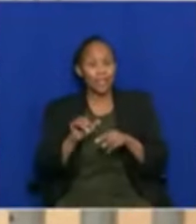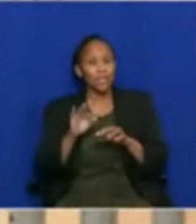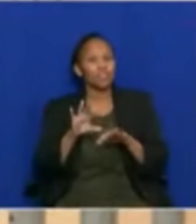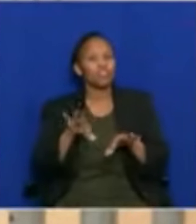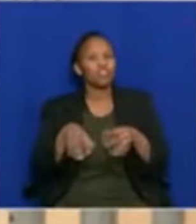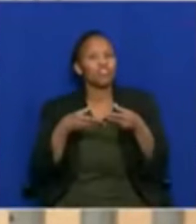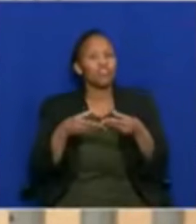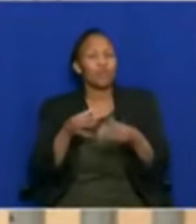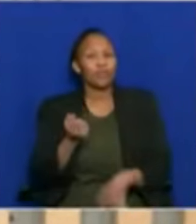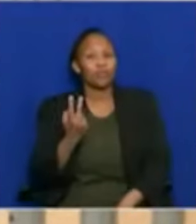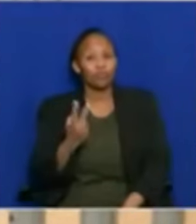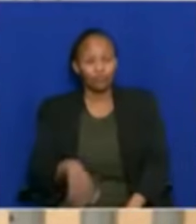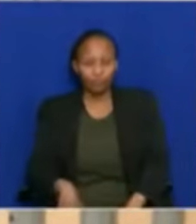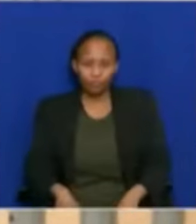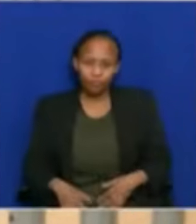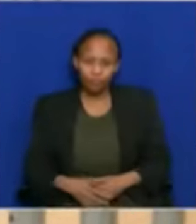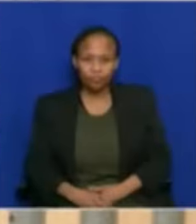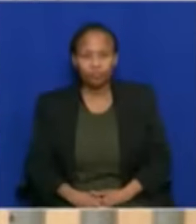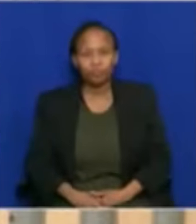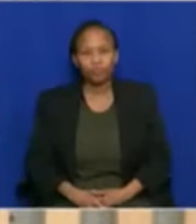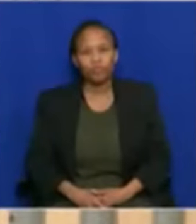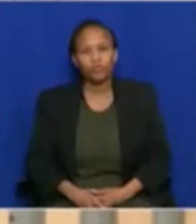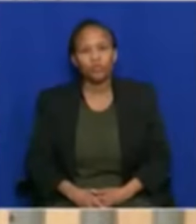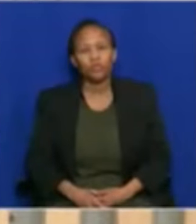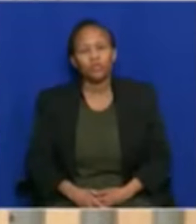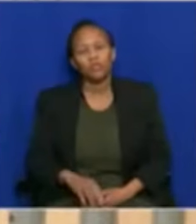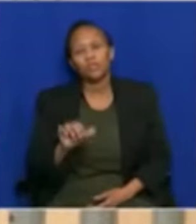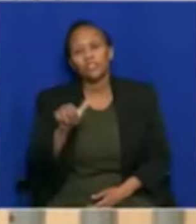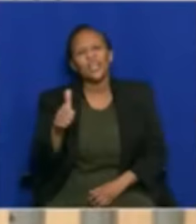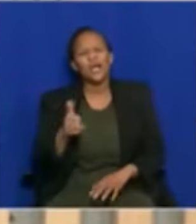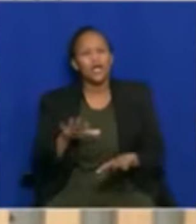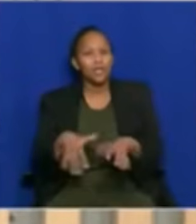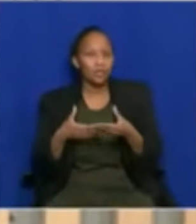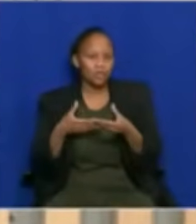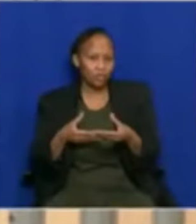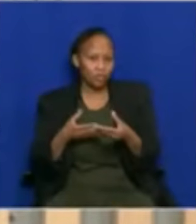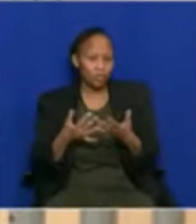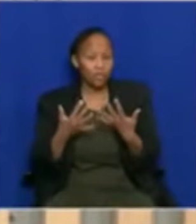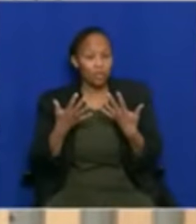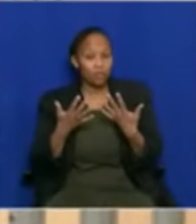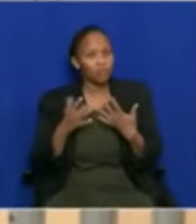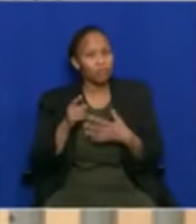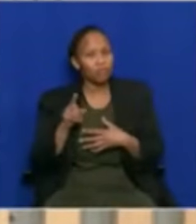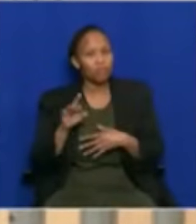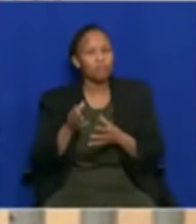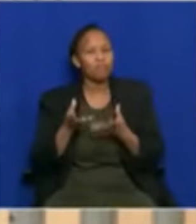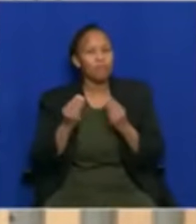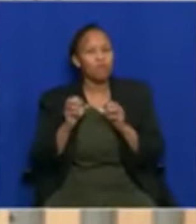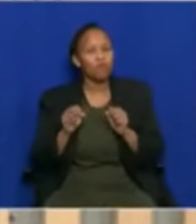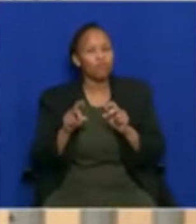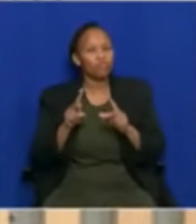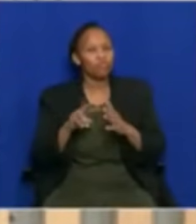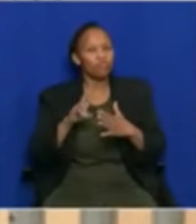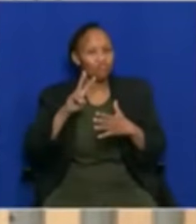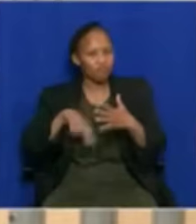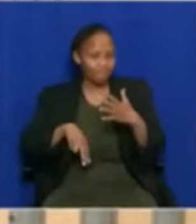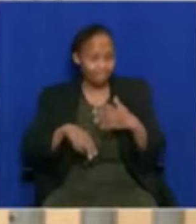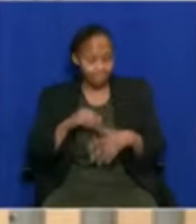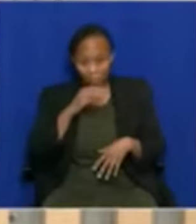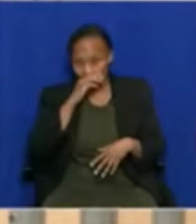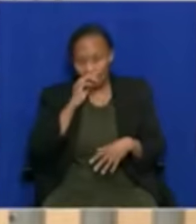And it's the other document you had opportunity to consider. Now, this document